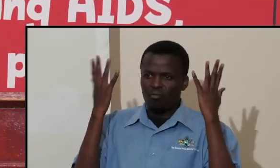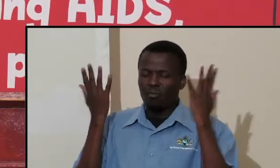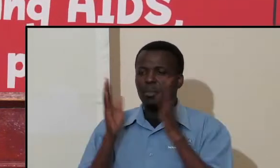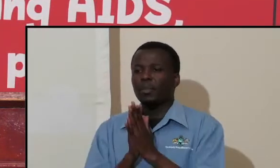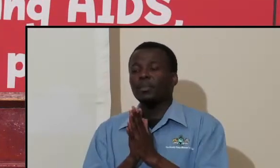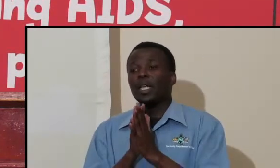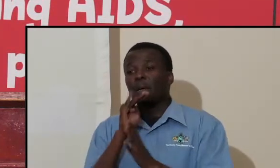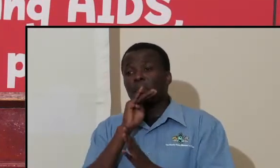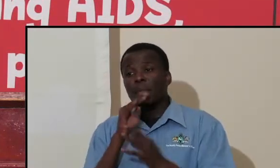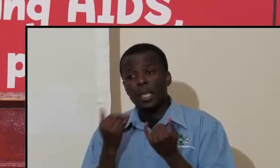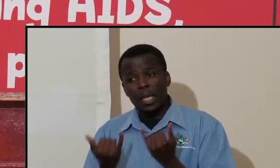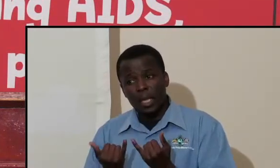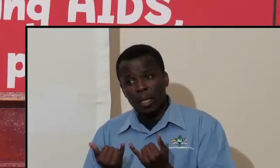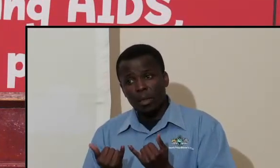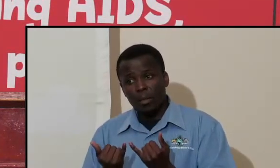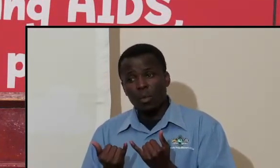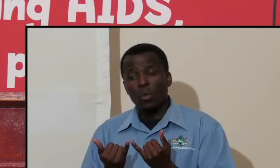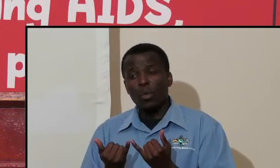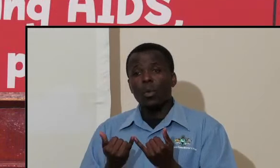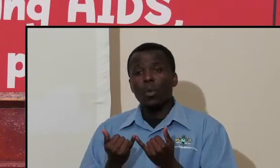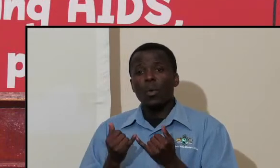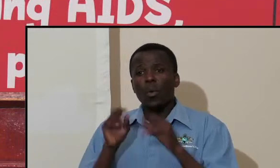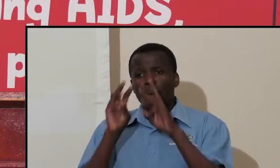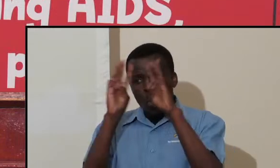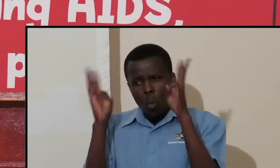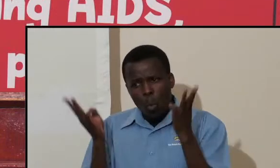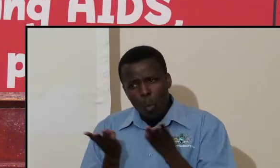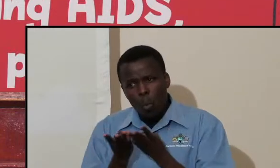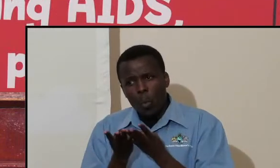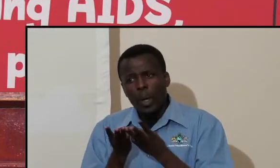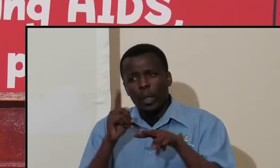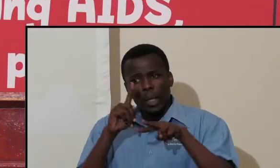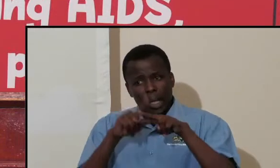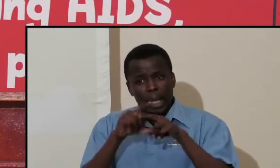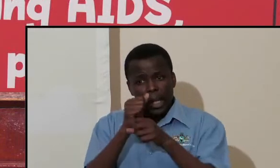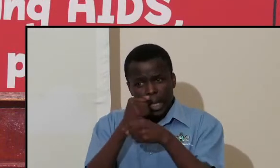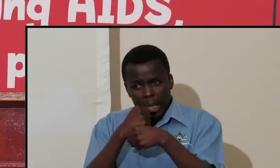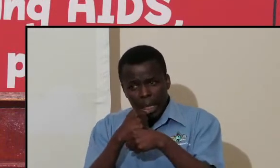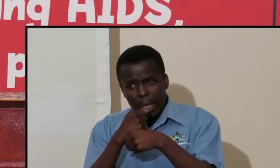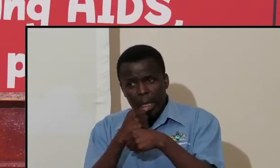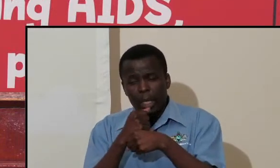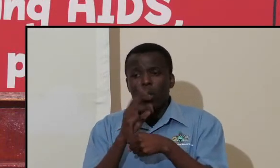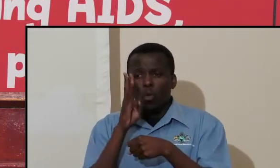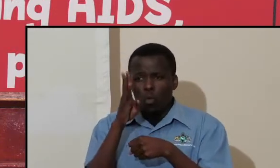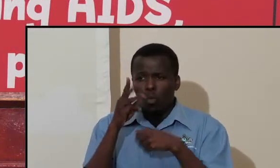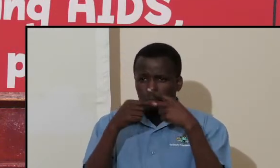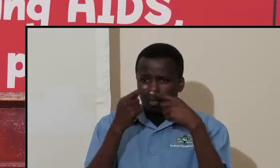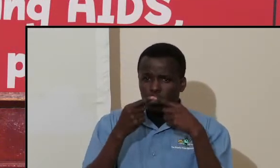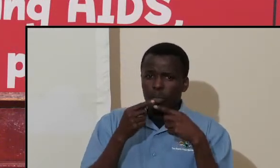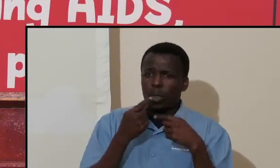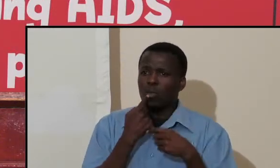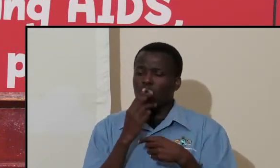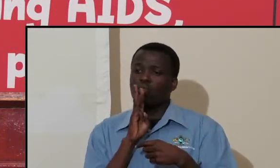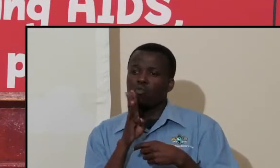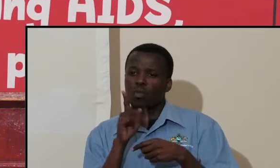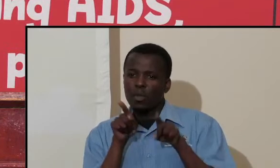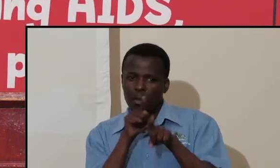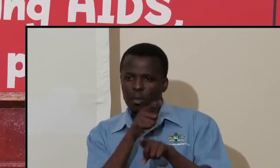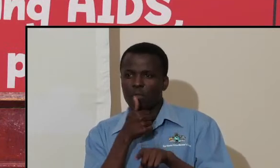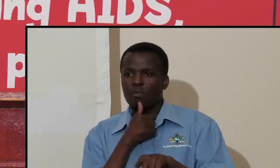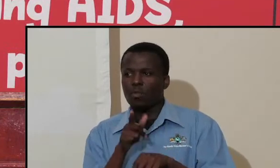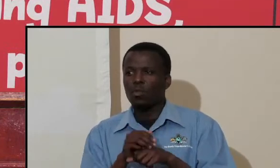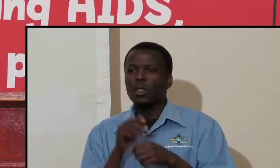we say when we are in the World AIDS Day. At this juncture, may I invite the Nature Executive Director, Mr.